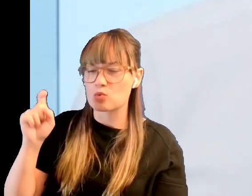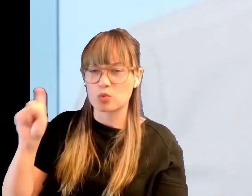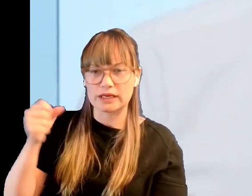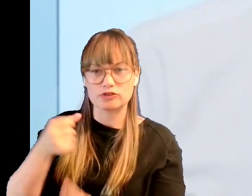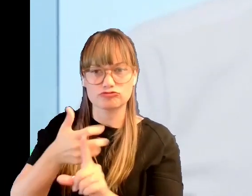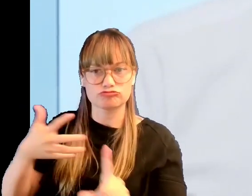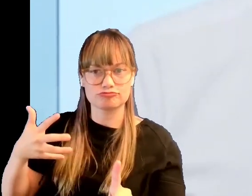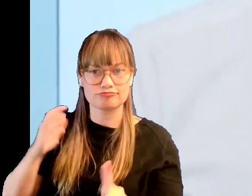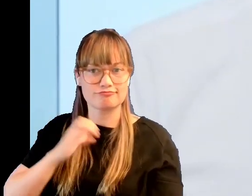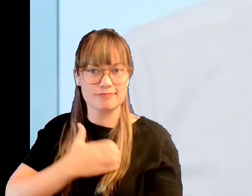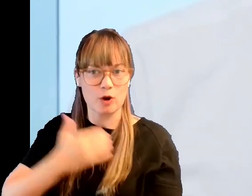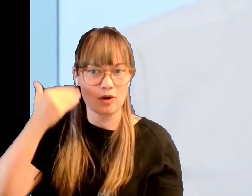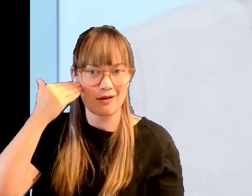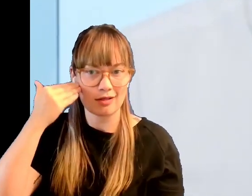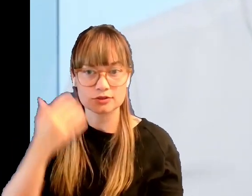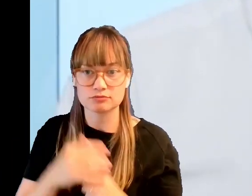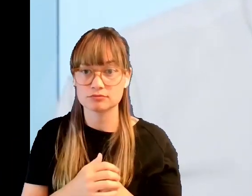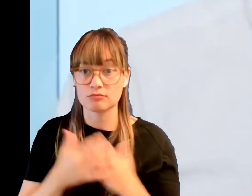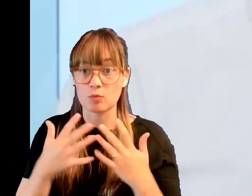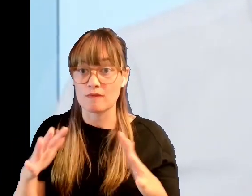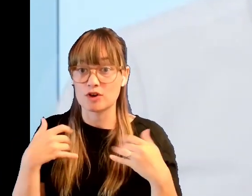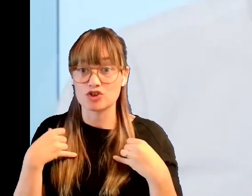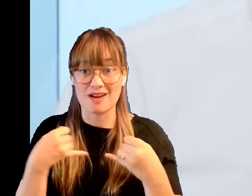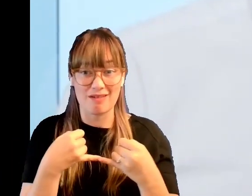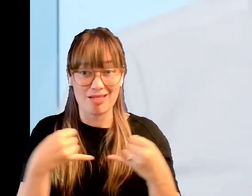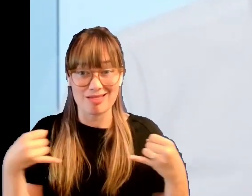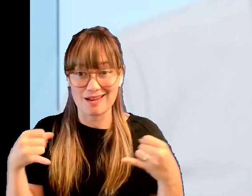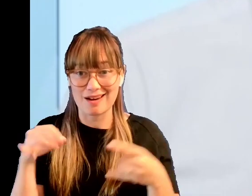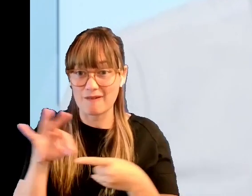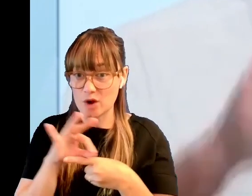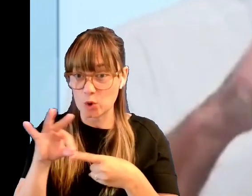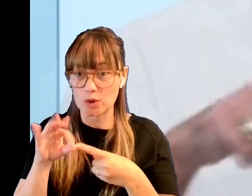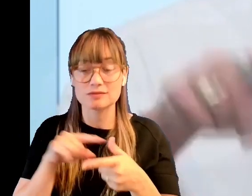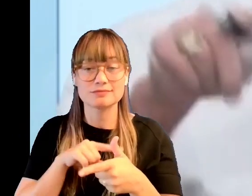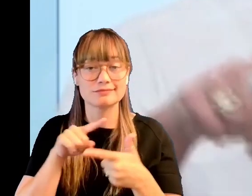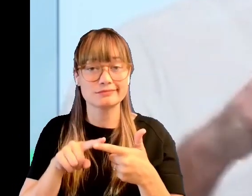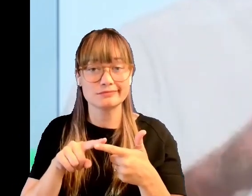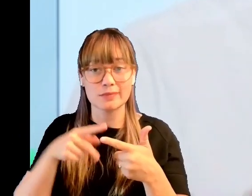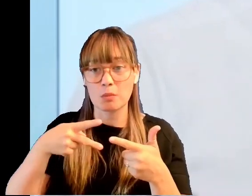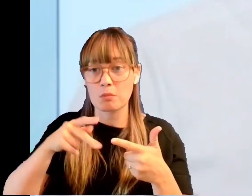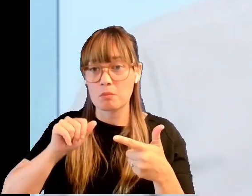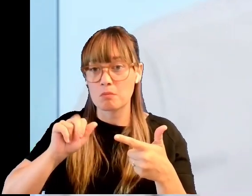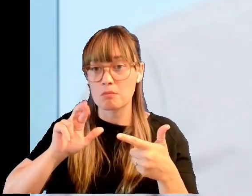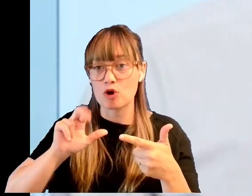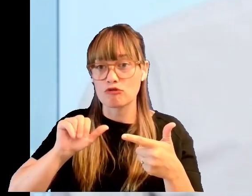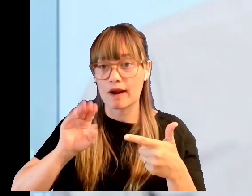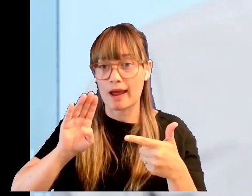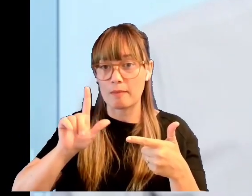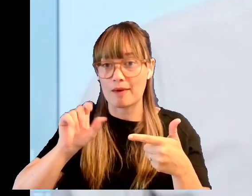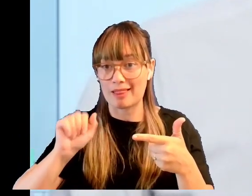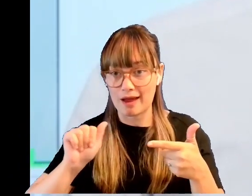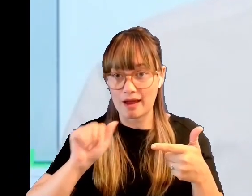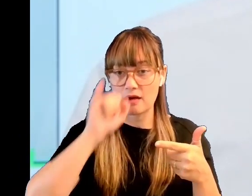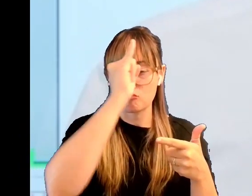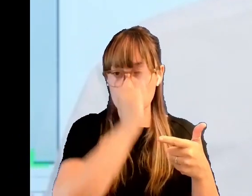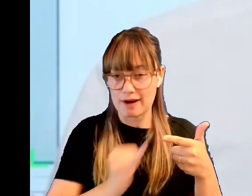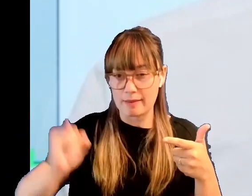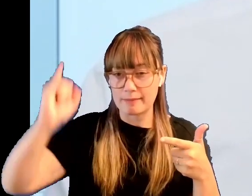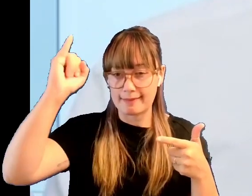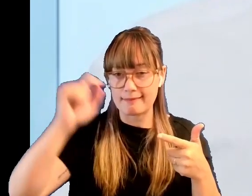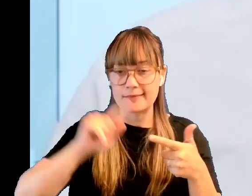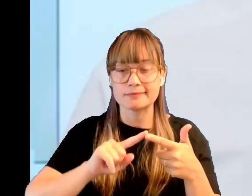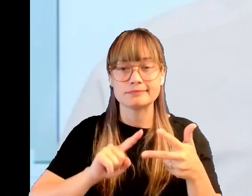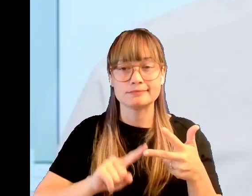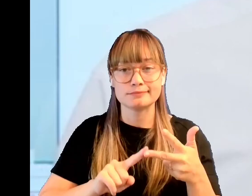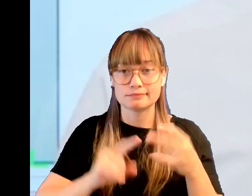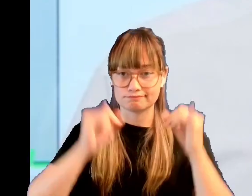functions. We've talked about linear functions. We've talked about parabolas, y equals x squared. We've